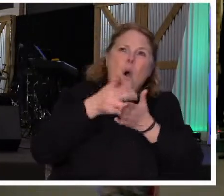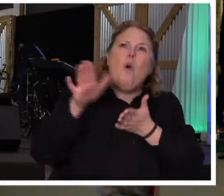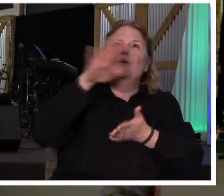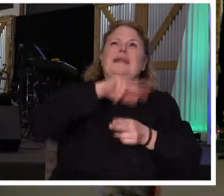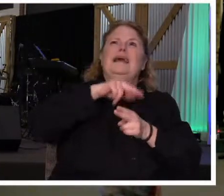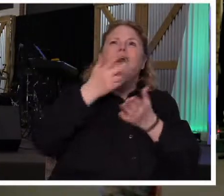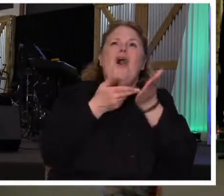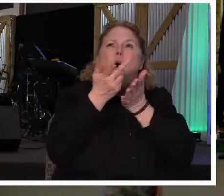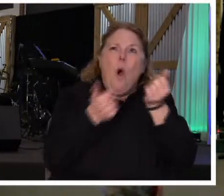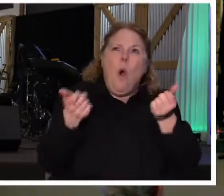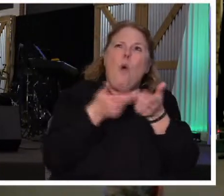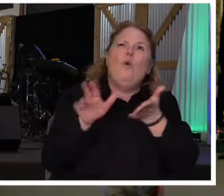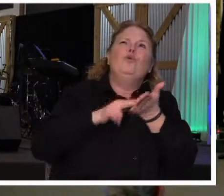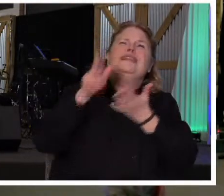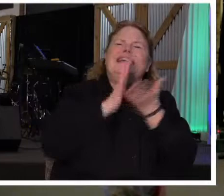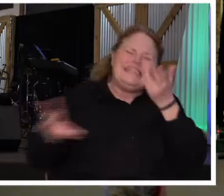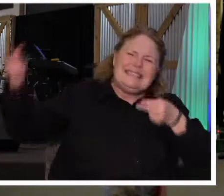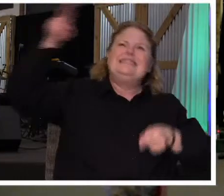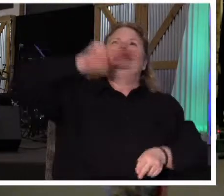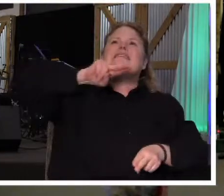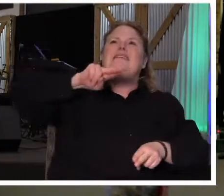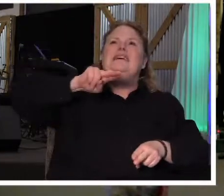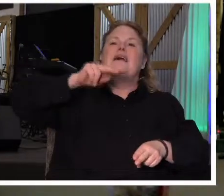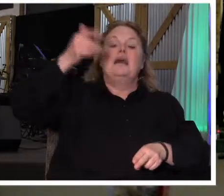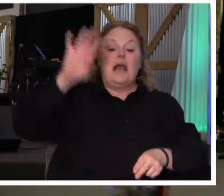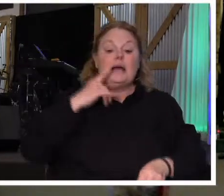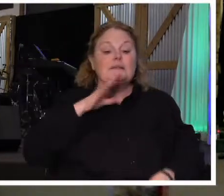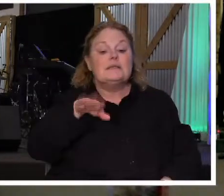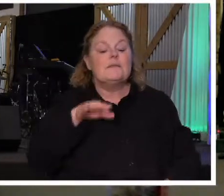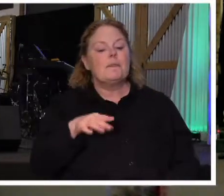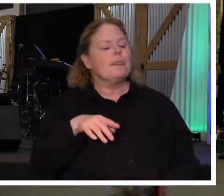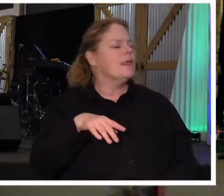saying, whom shall I send?